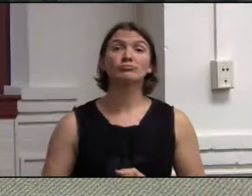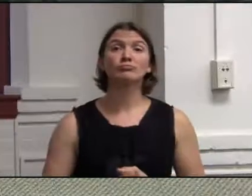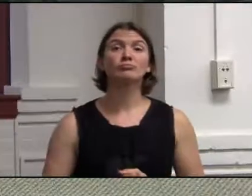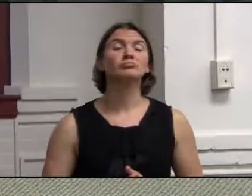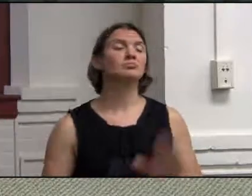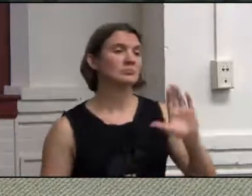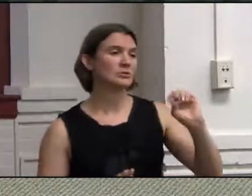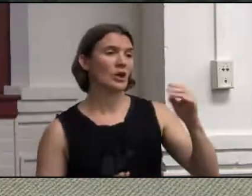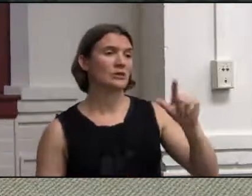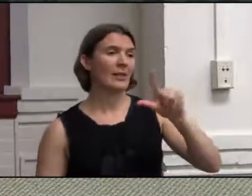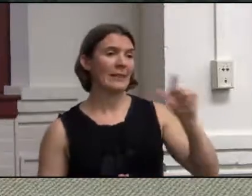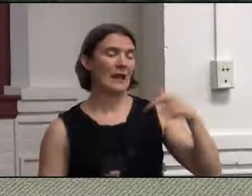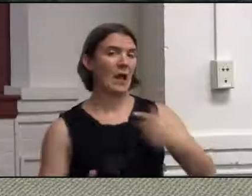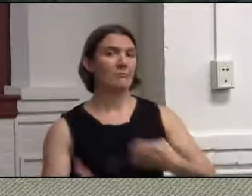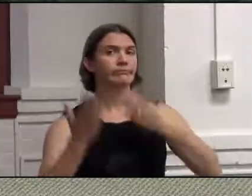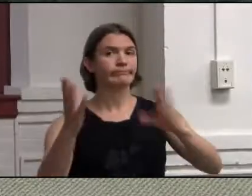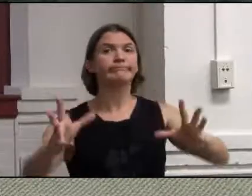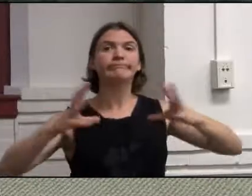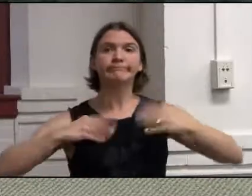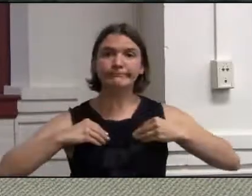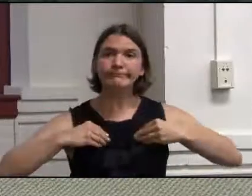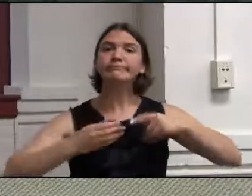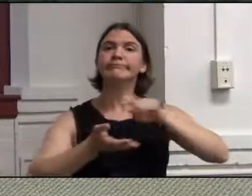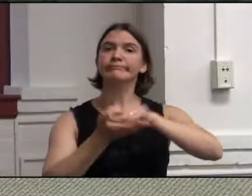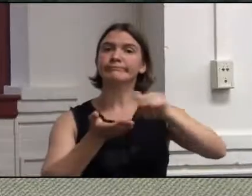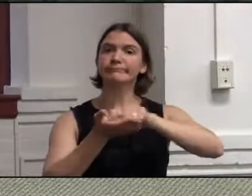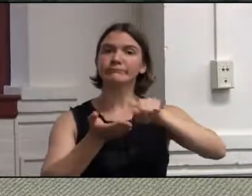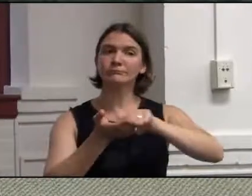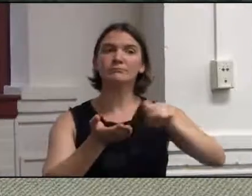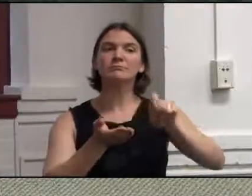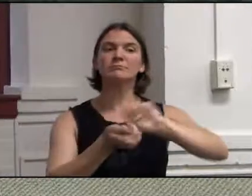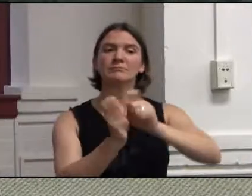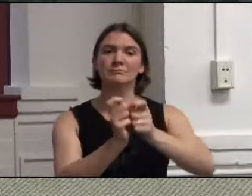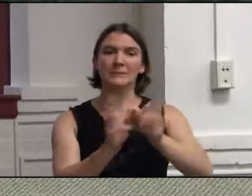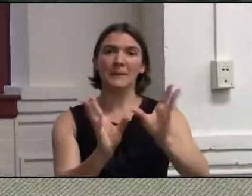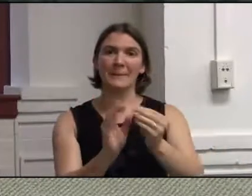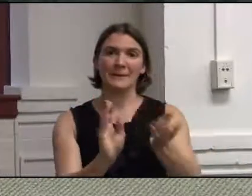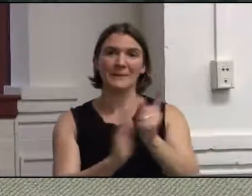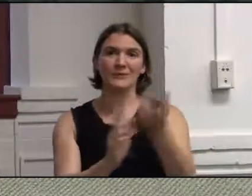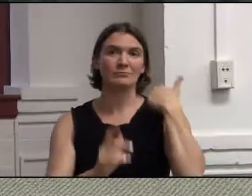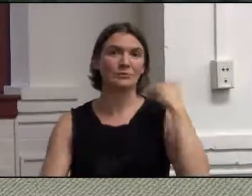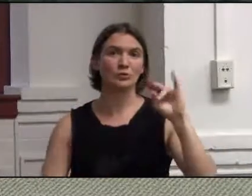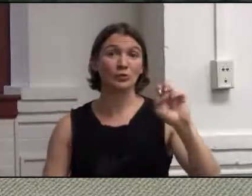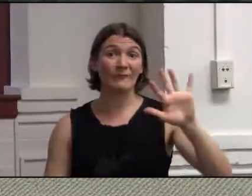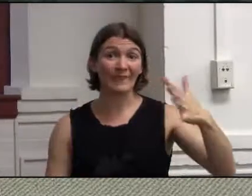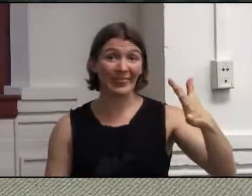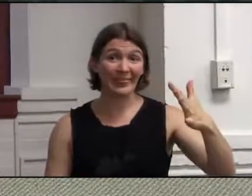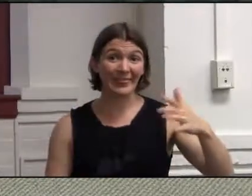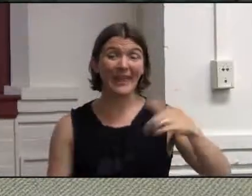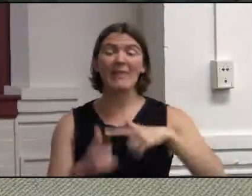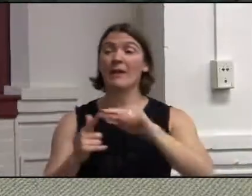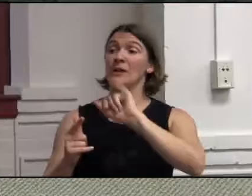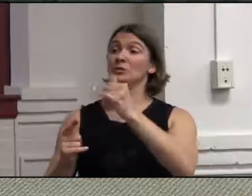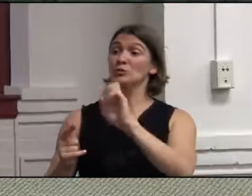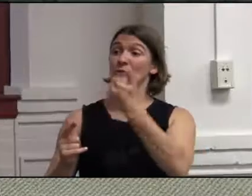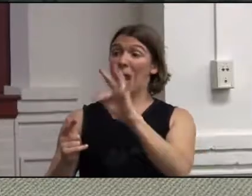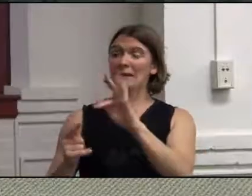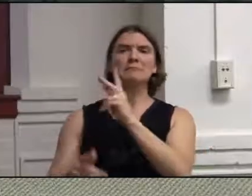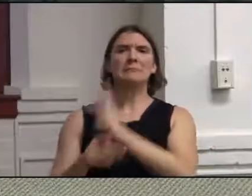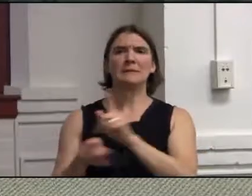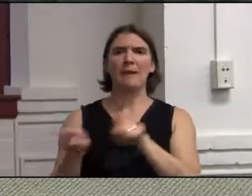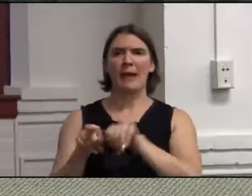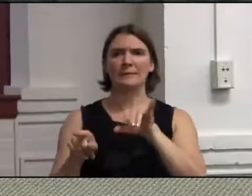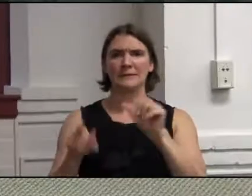like to make a motion to approve the revised June 5th meetings and June 19th